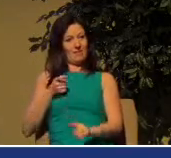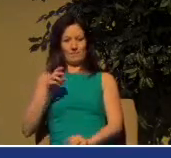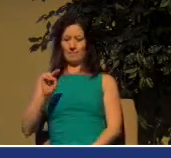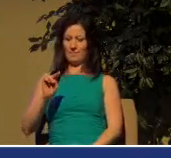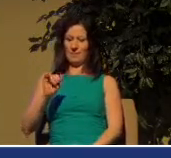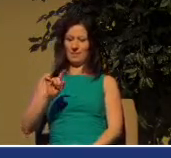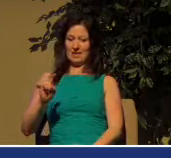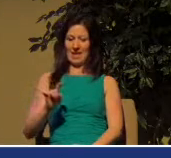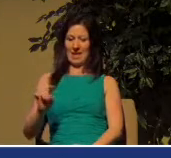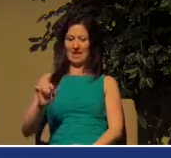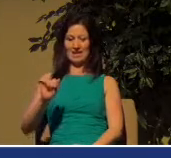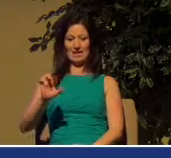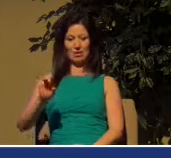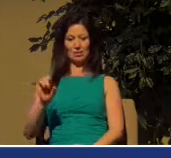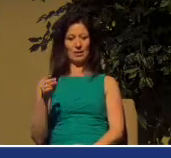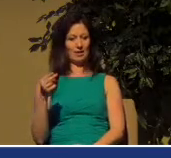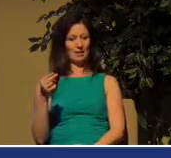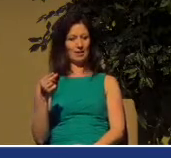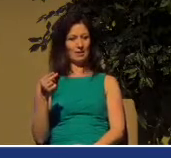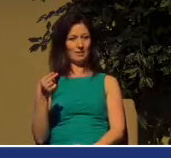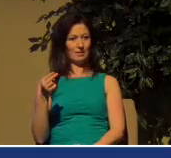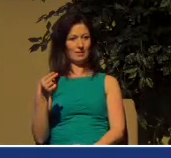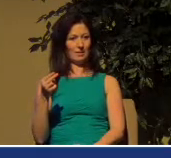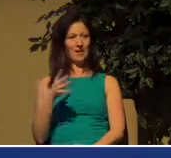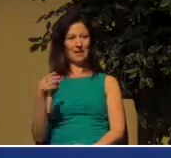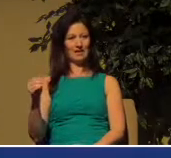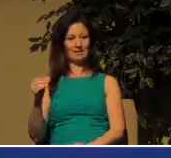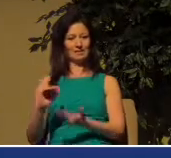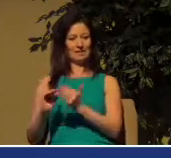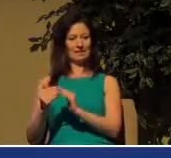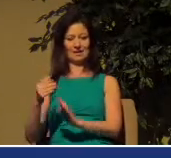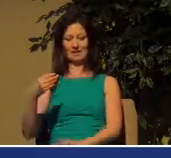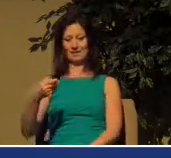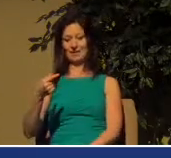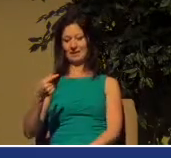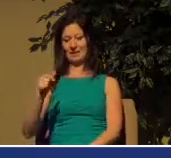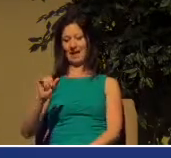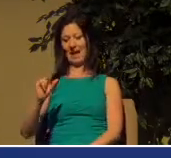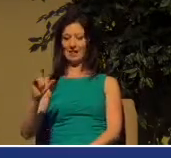in Galilee." Join me in prayer.